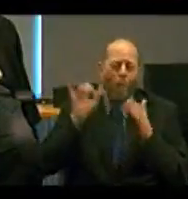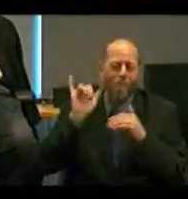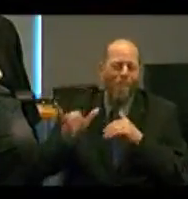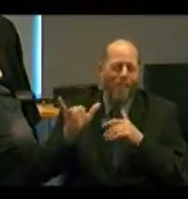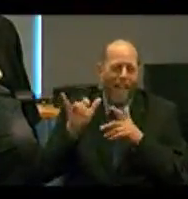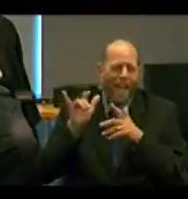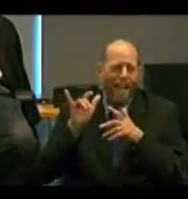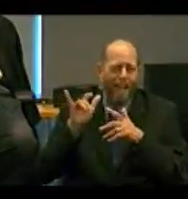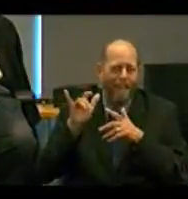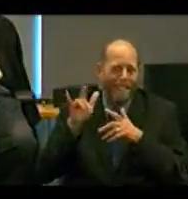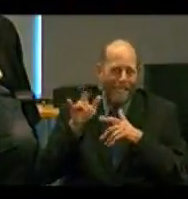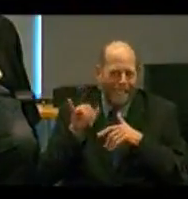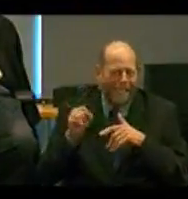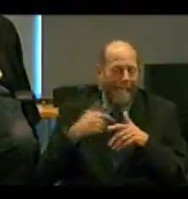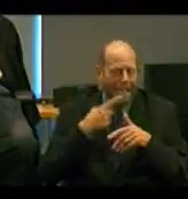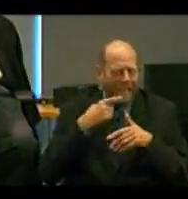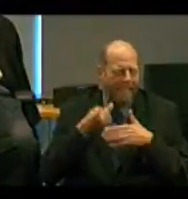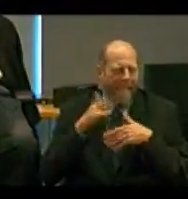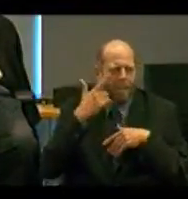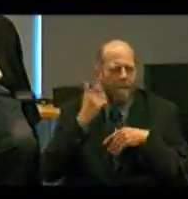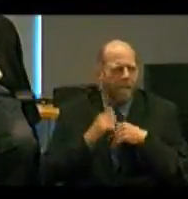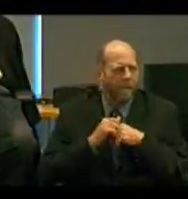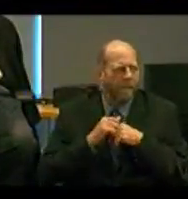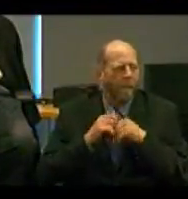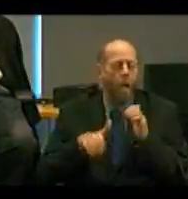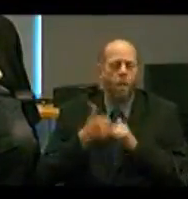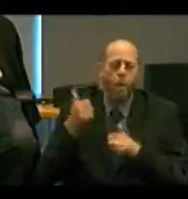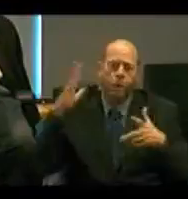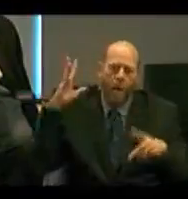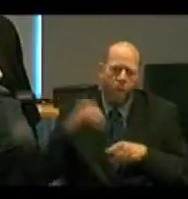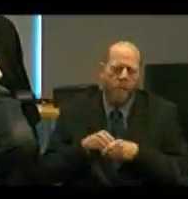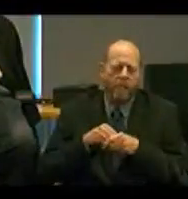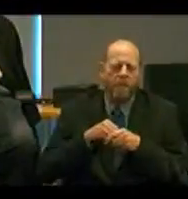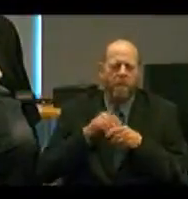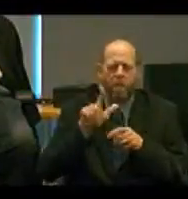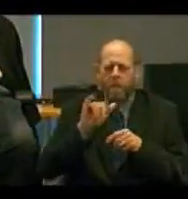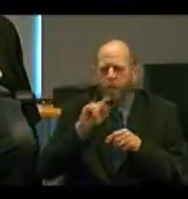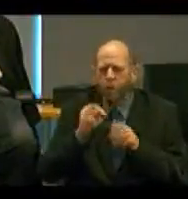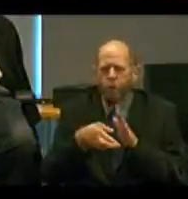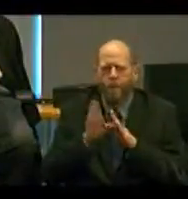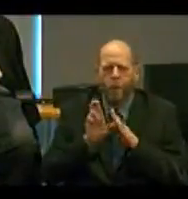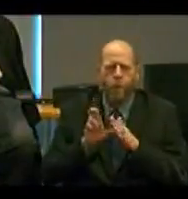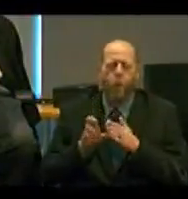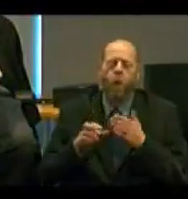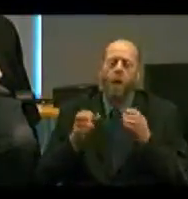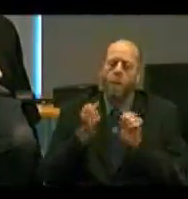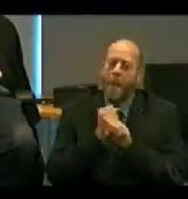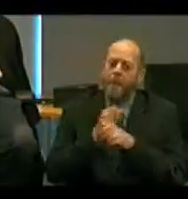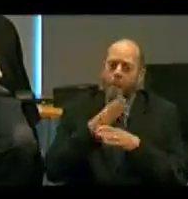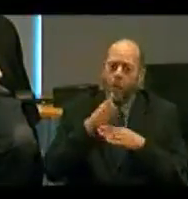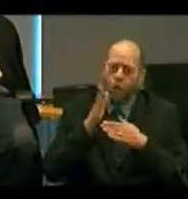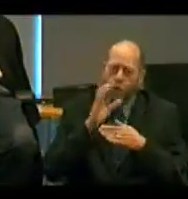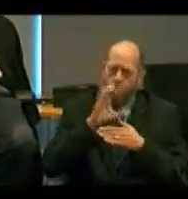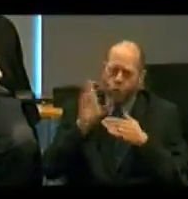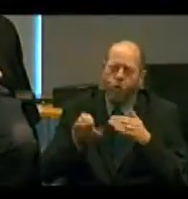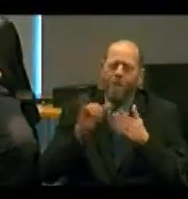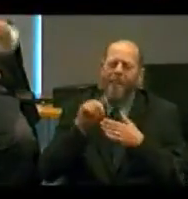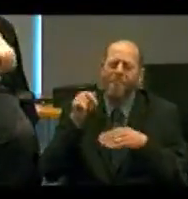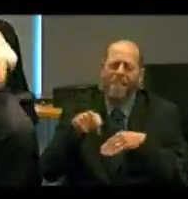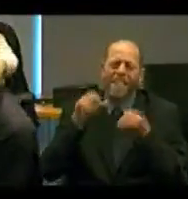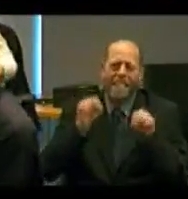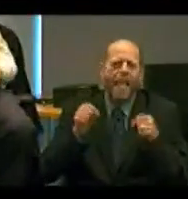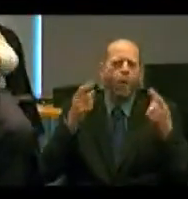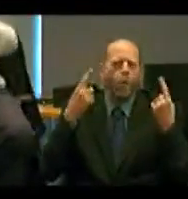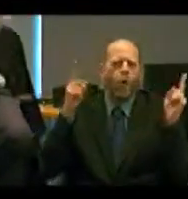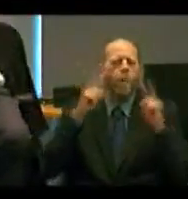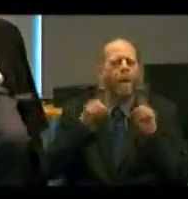much. I say that because the most comprehensive literature review came to the conclusion that this can work,